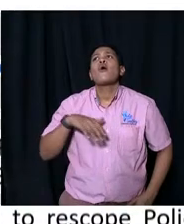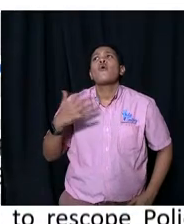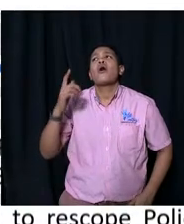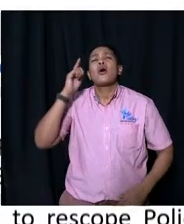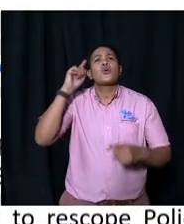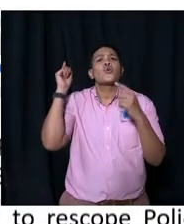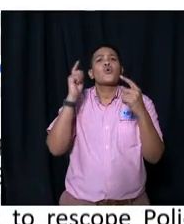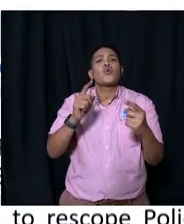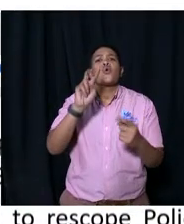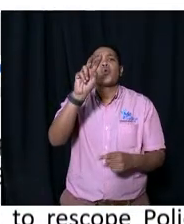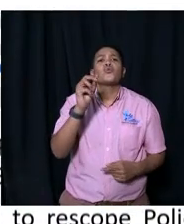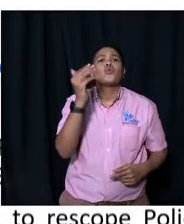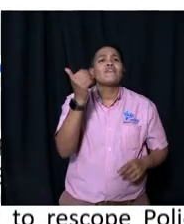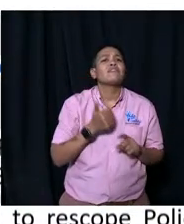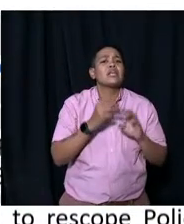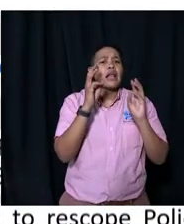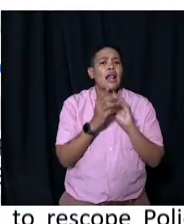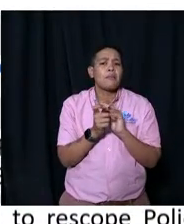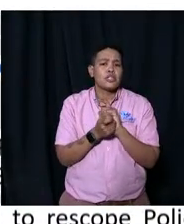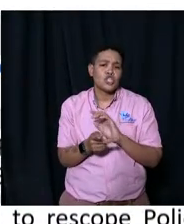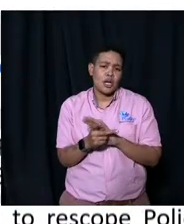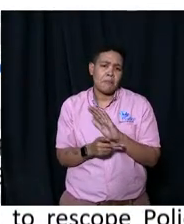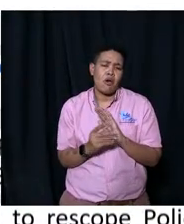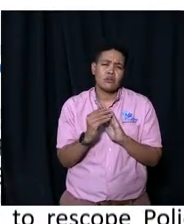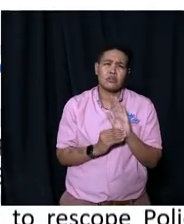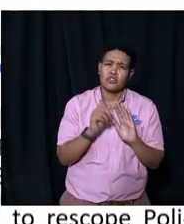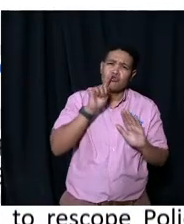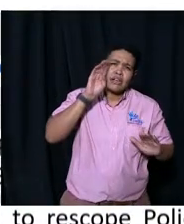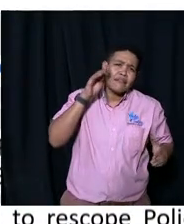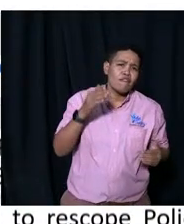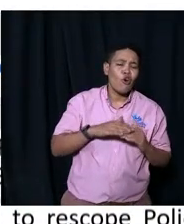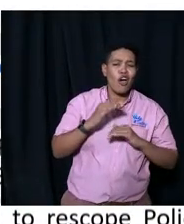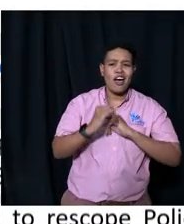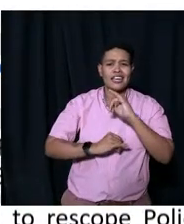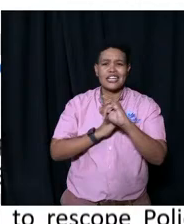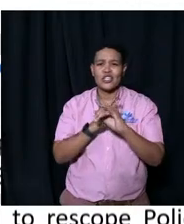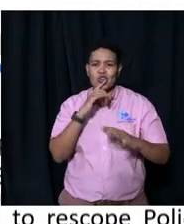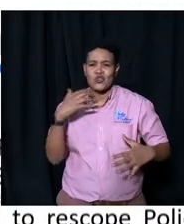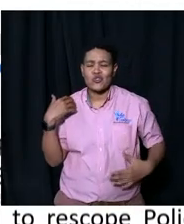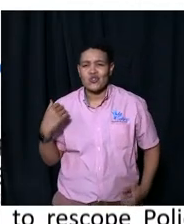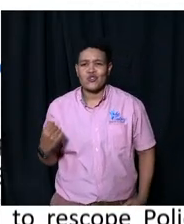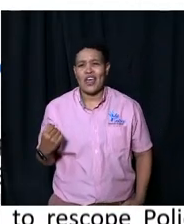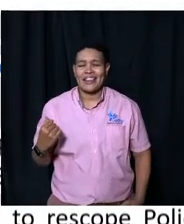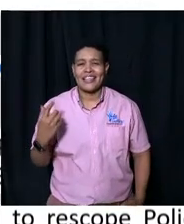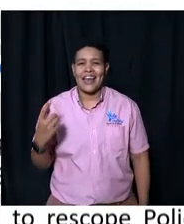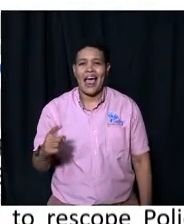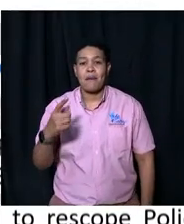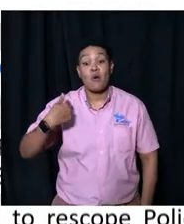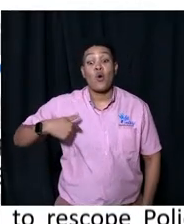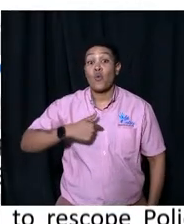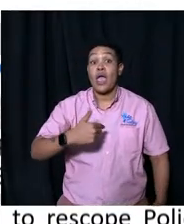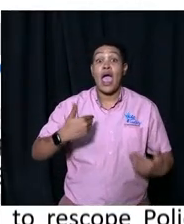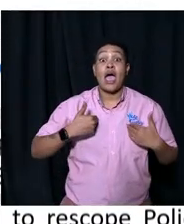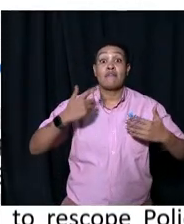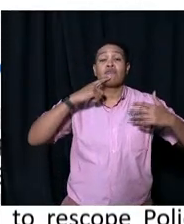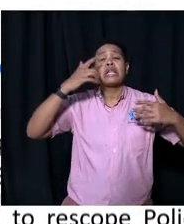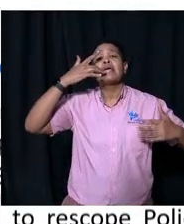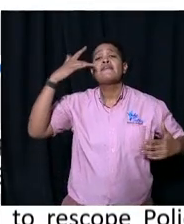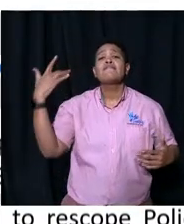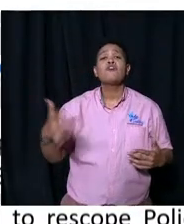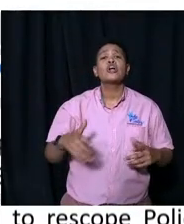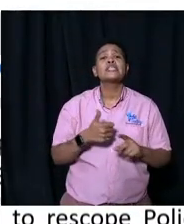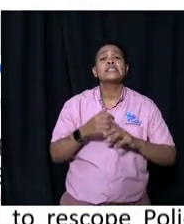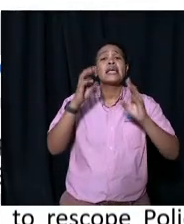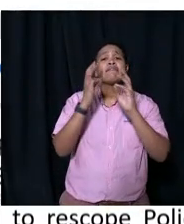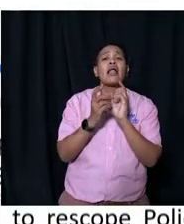goal of the 2015 climate change policy really focused on institutional strengthening. And we have, fortunately, a